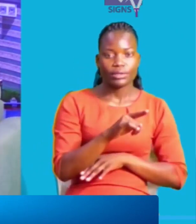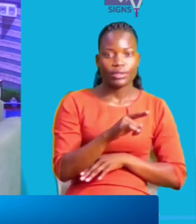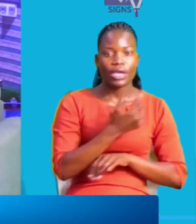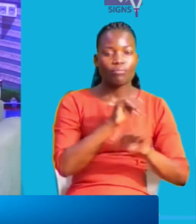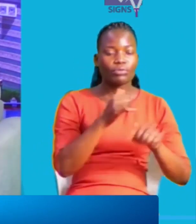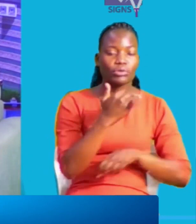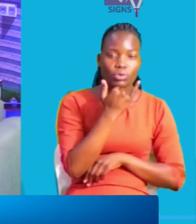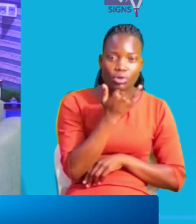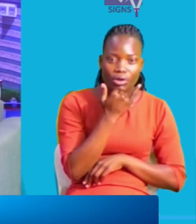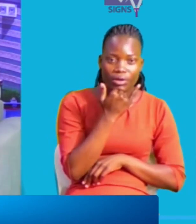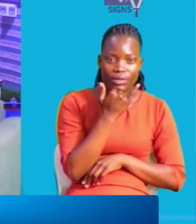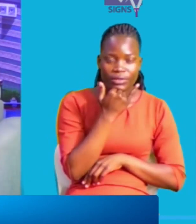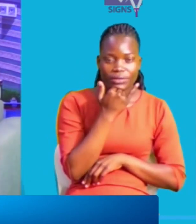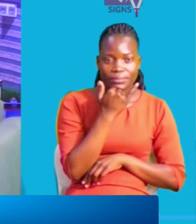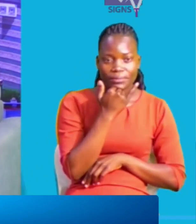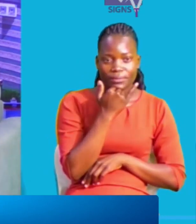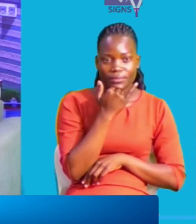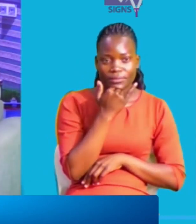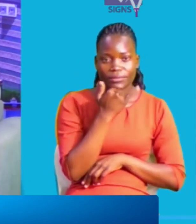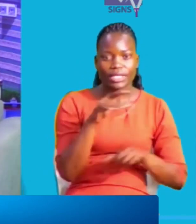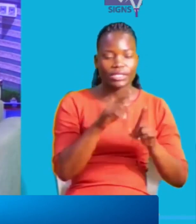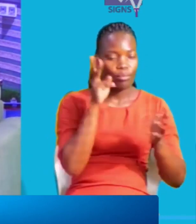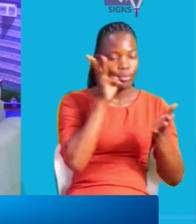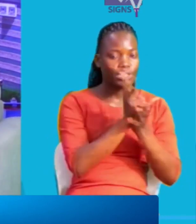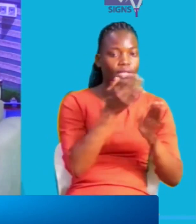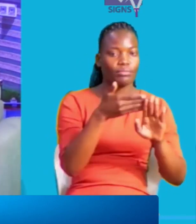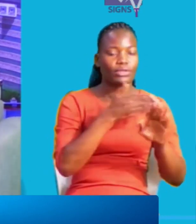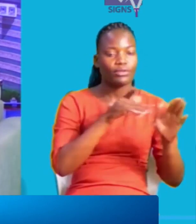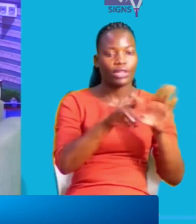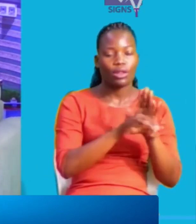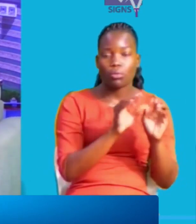crime. They cannot be a witness before the court of law.